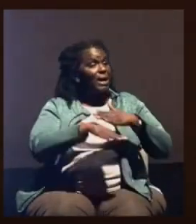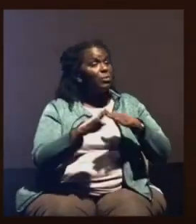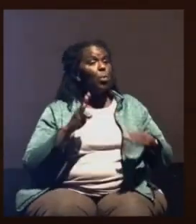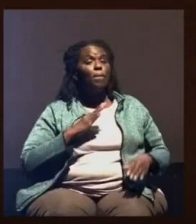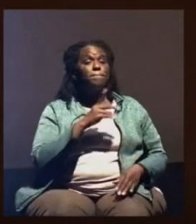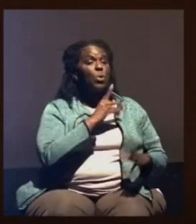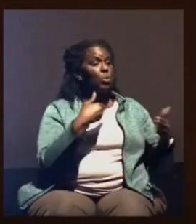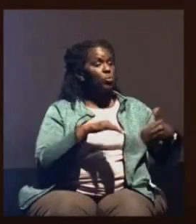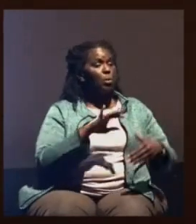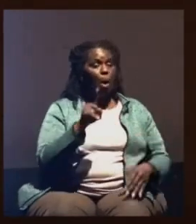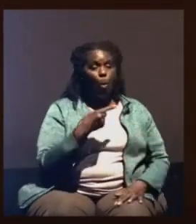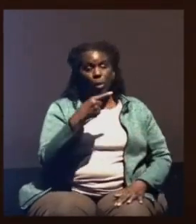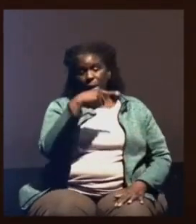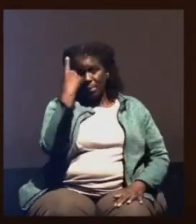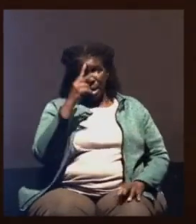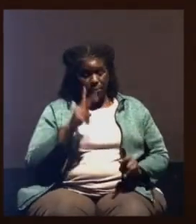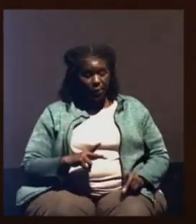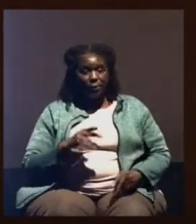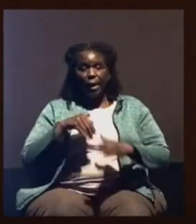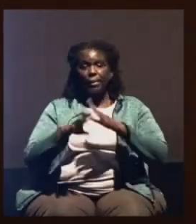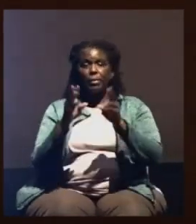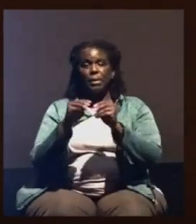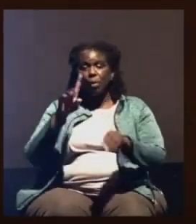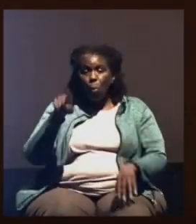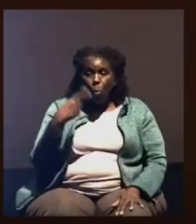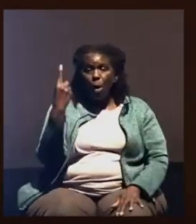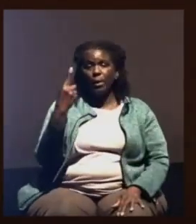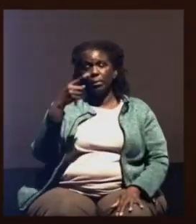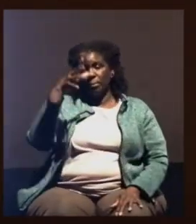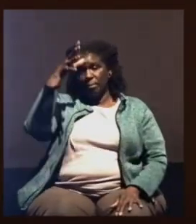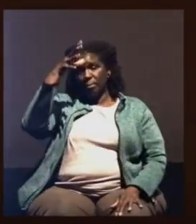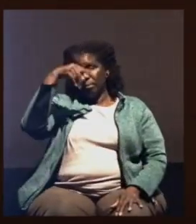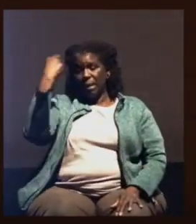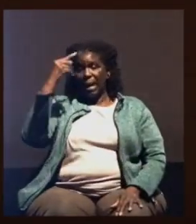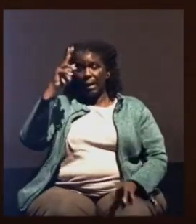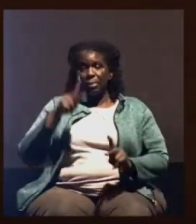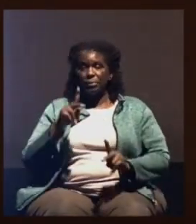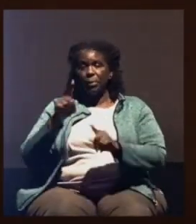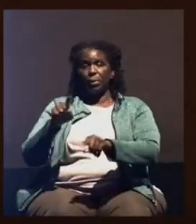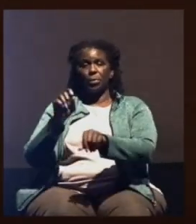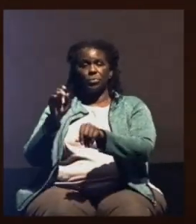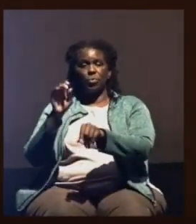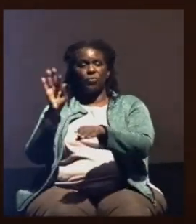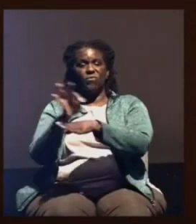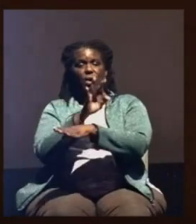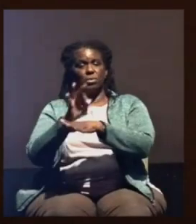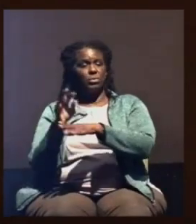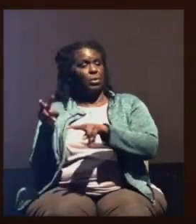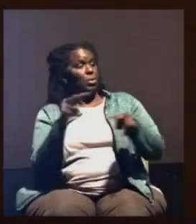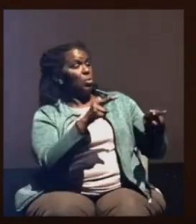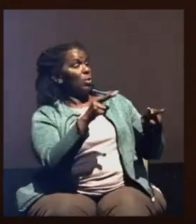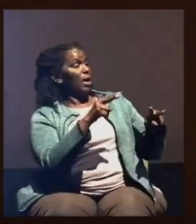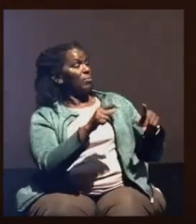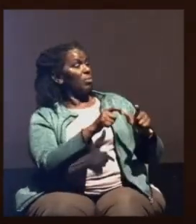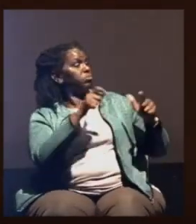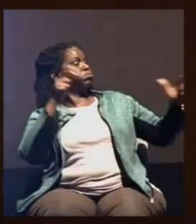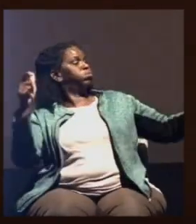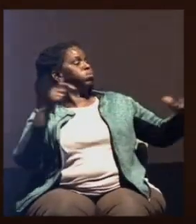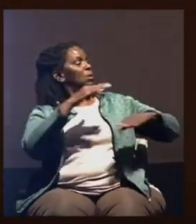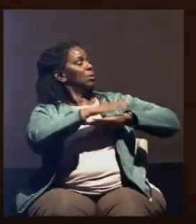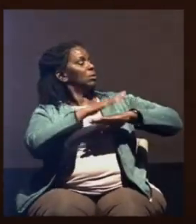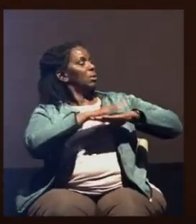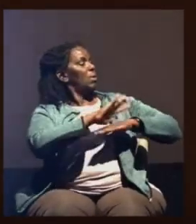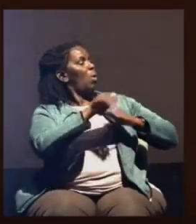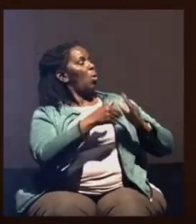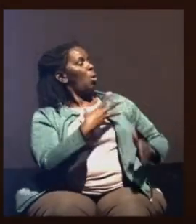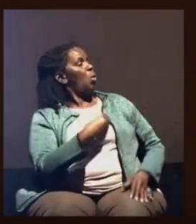there. We go into meetings, we're the only ones there. We go to functions and we look over at the executive table and it's